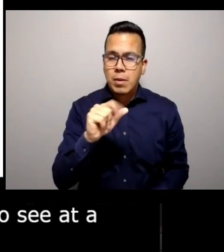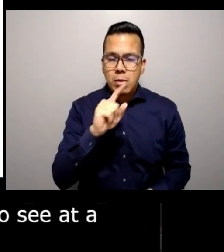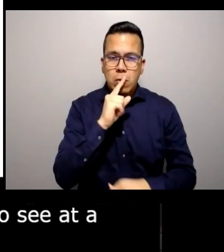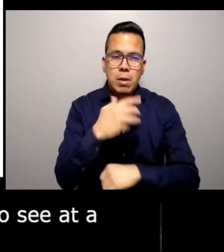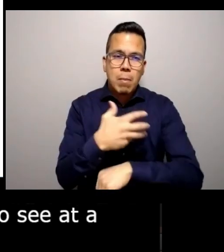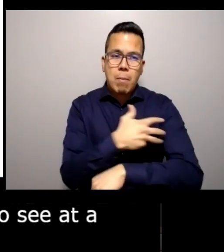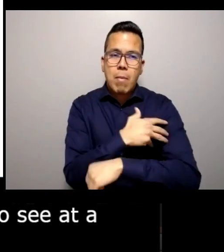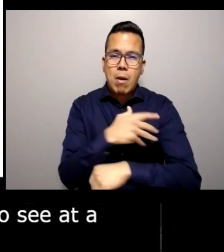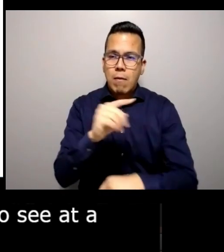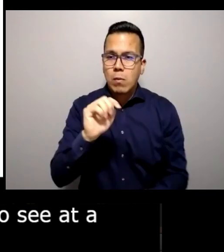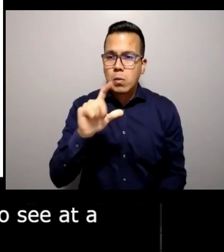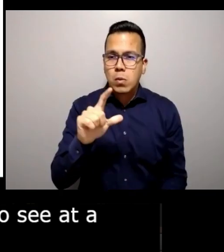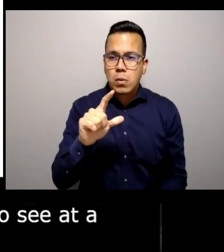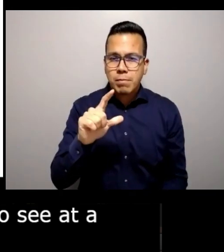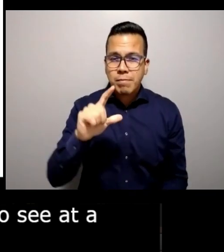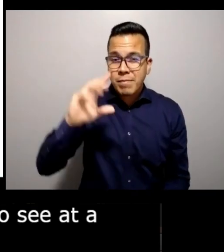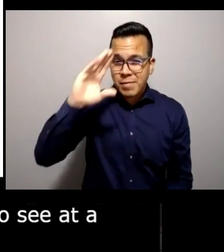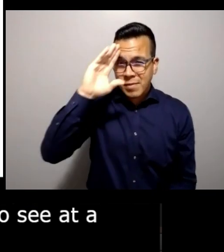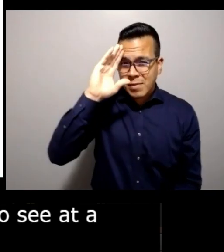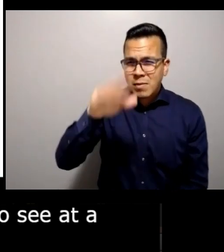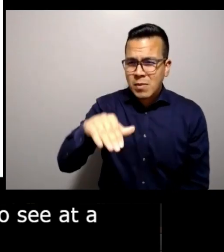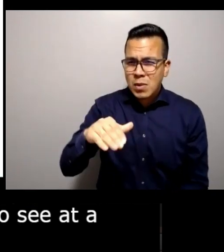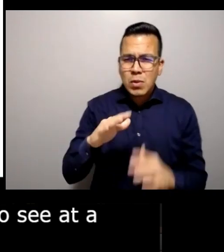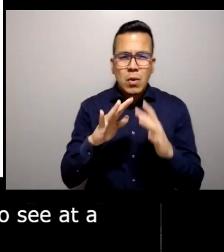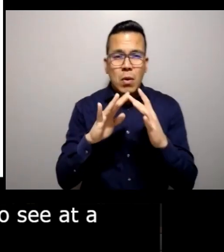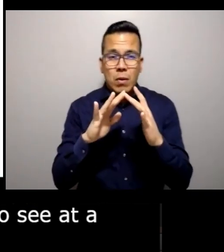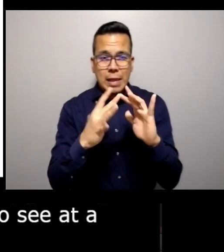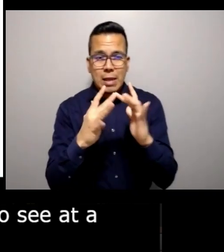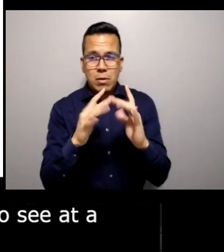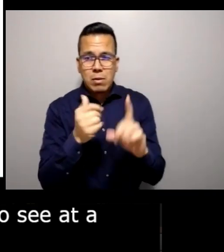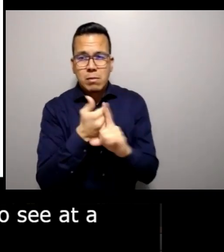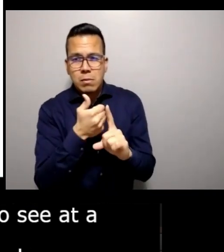years old, maybe 51 now.